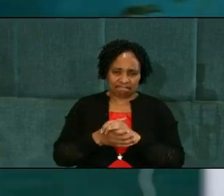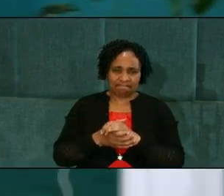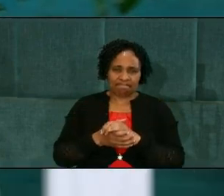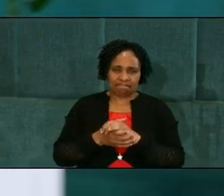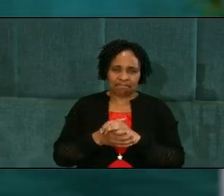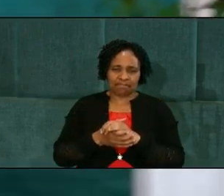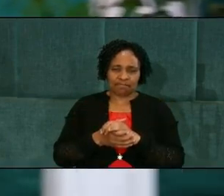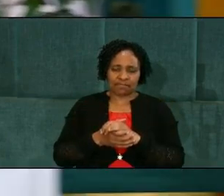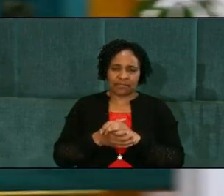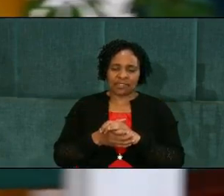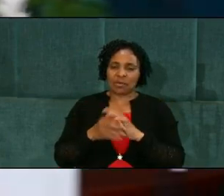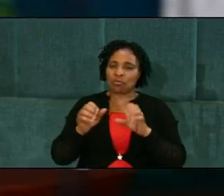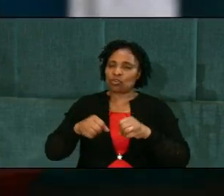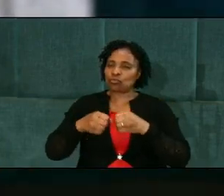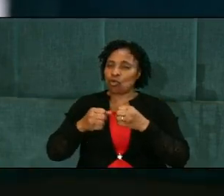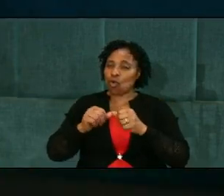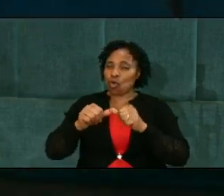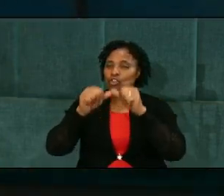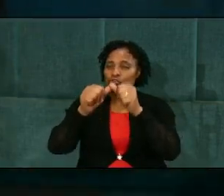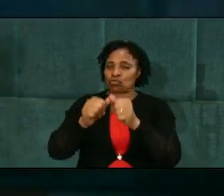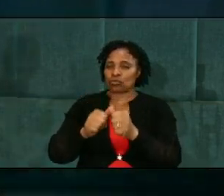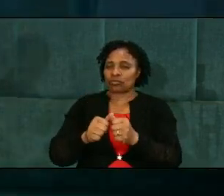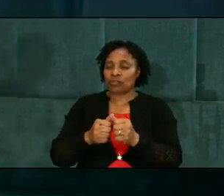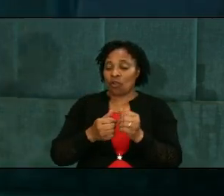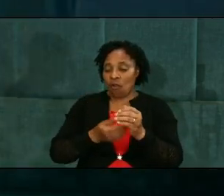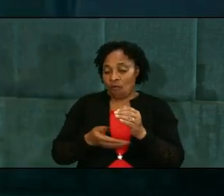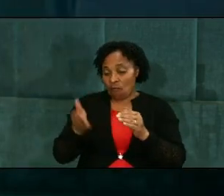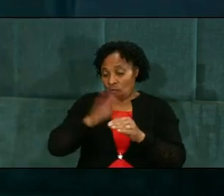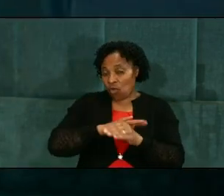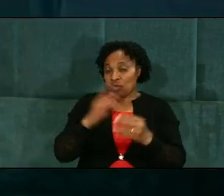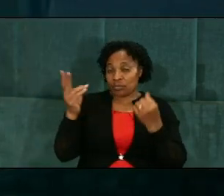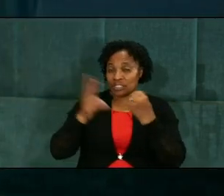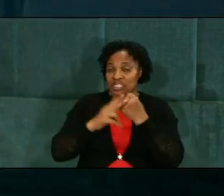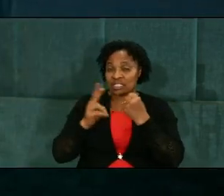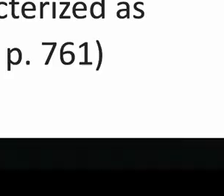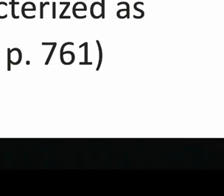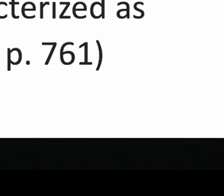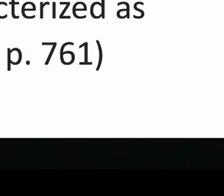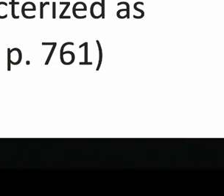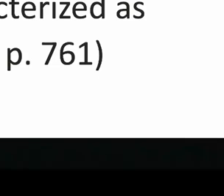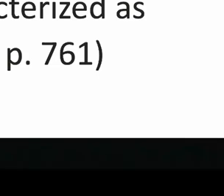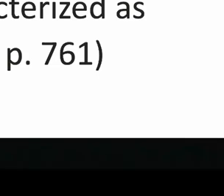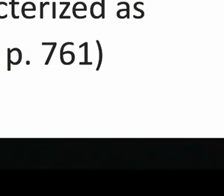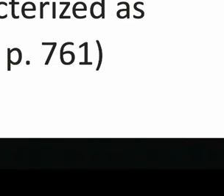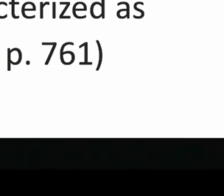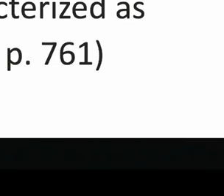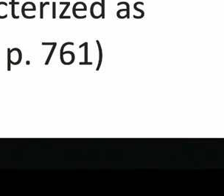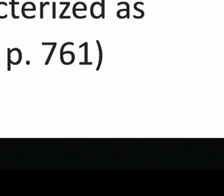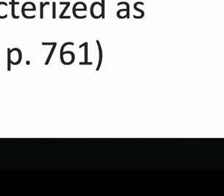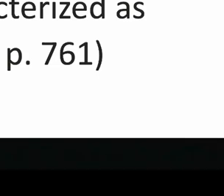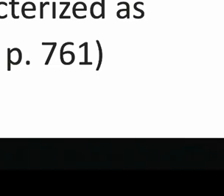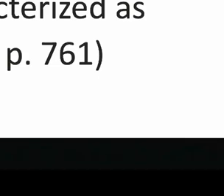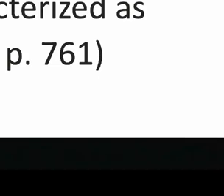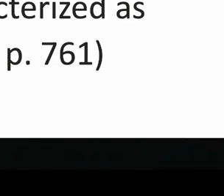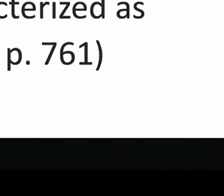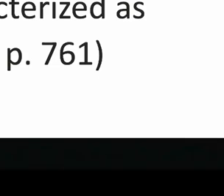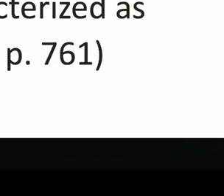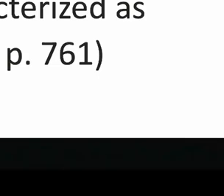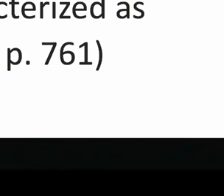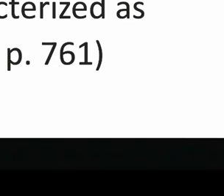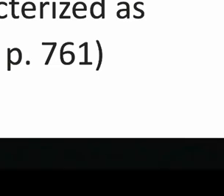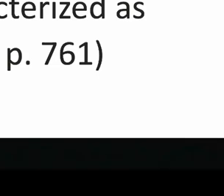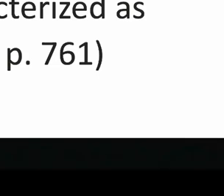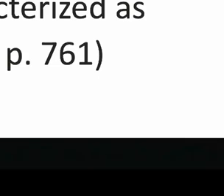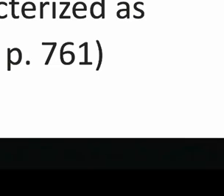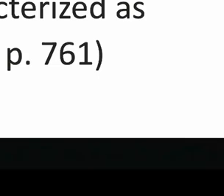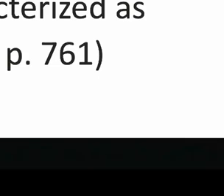Yeah? Yes, dear Bible commentary, volume 7. Page 761 continues. Let's read together. It says, the Laodicean